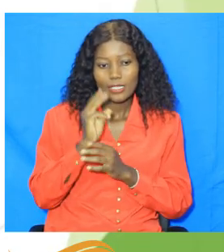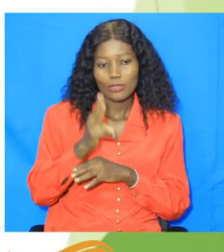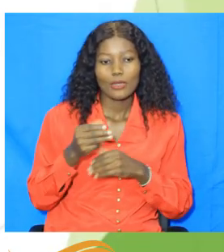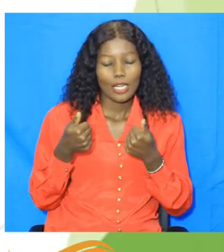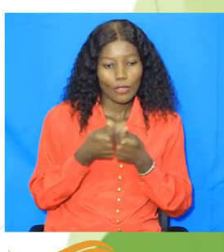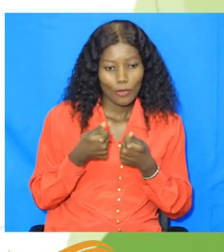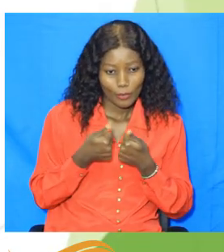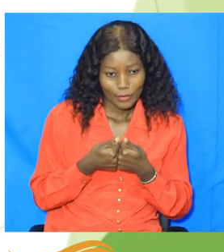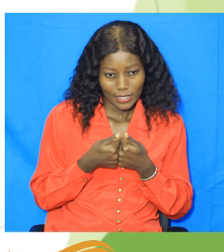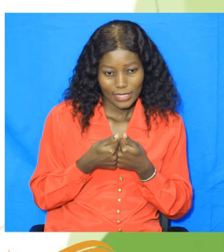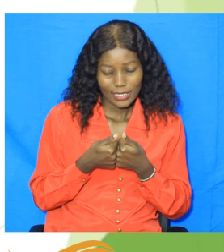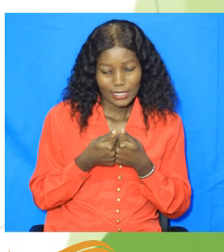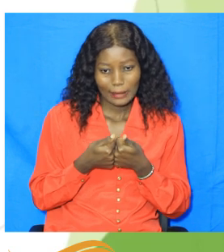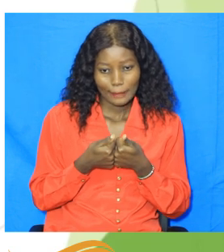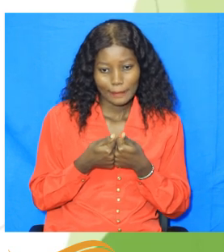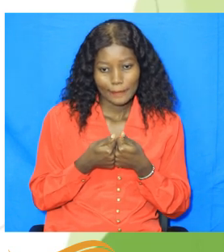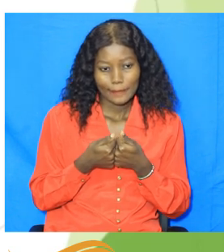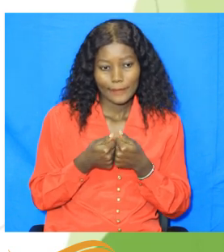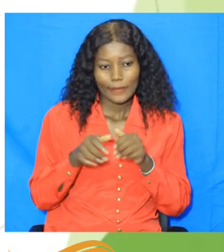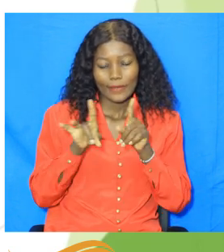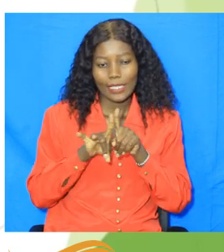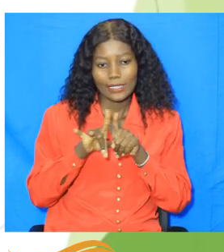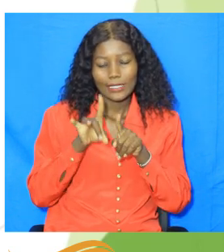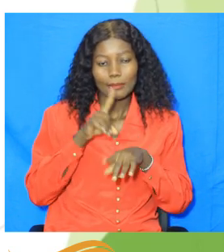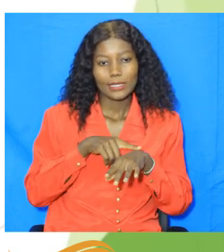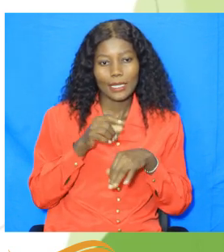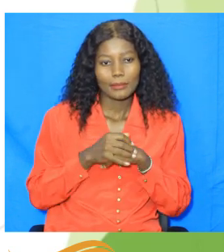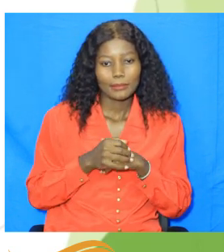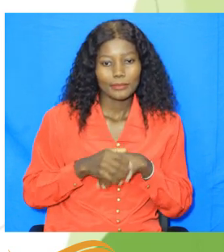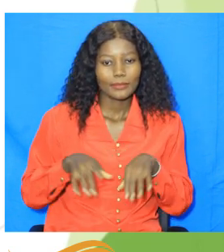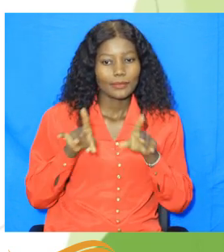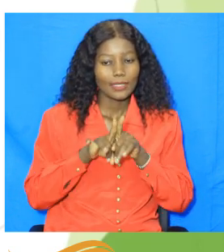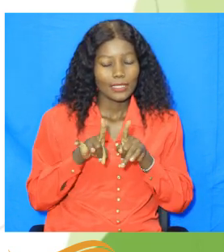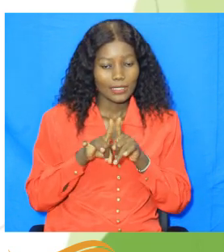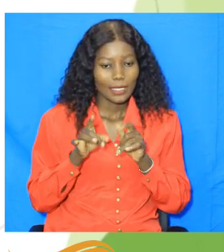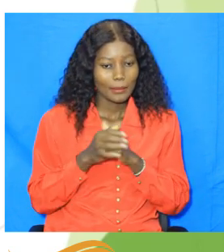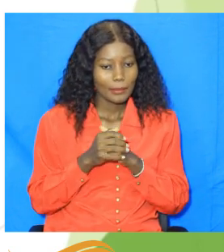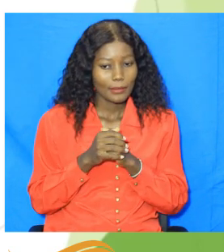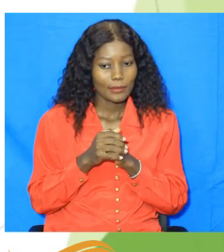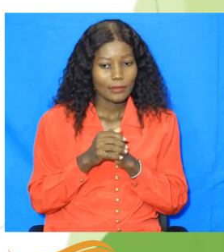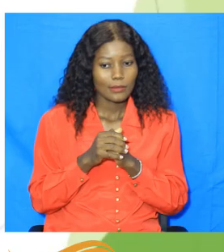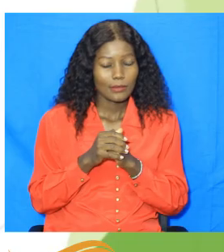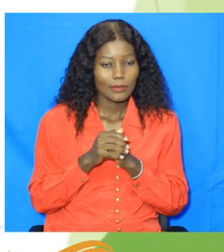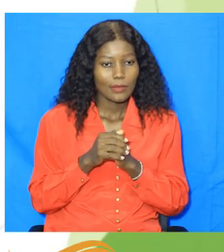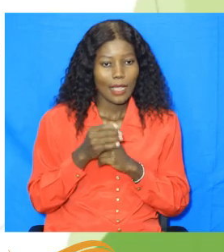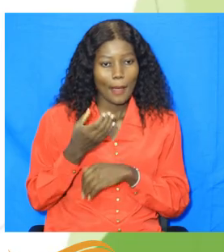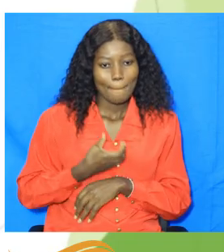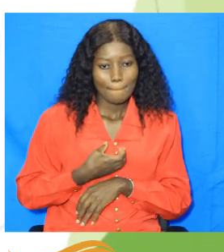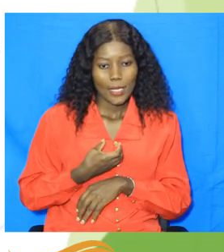compete at the same time. And at the medal